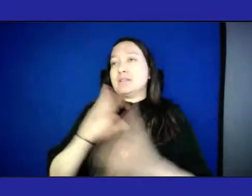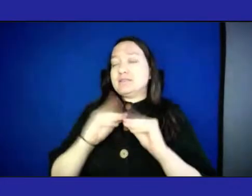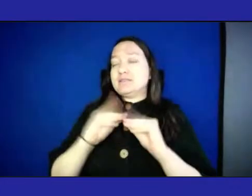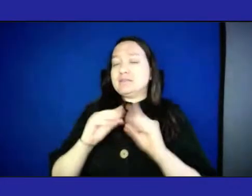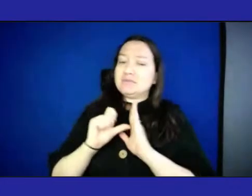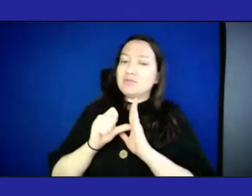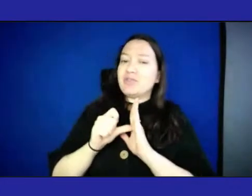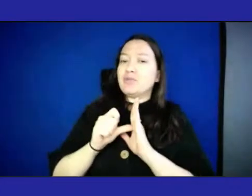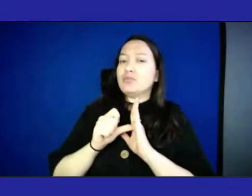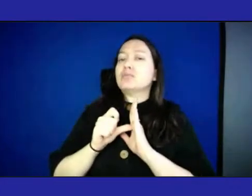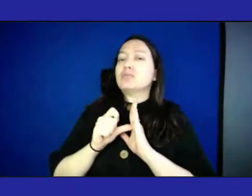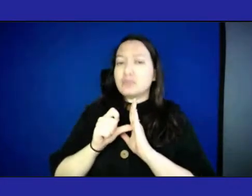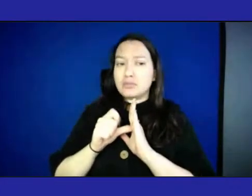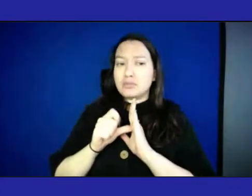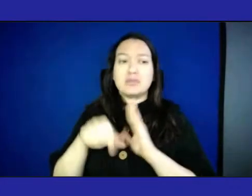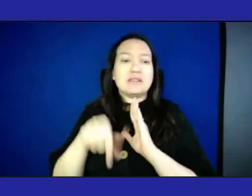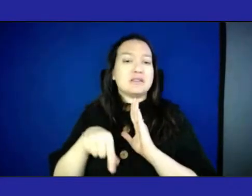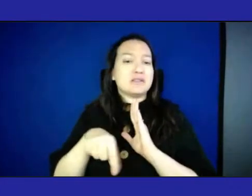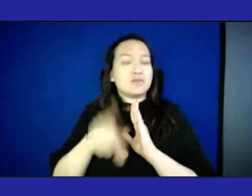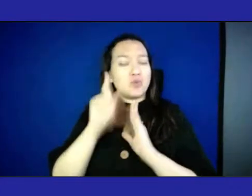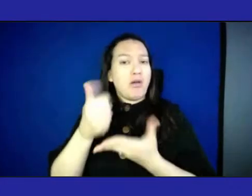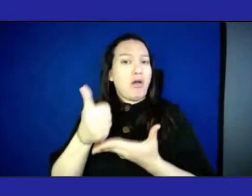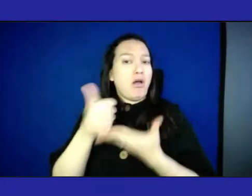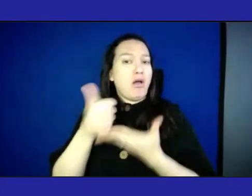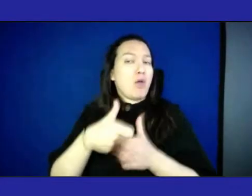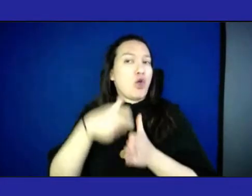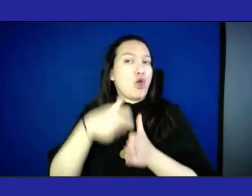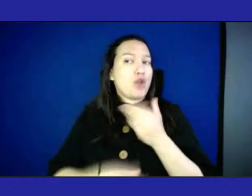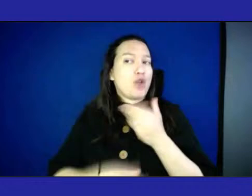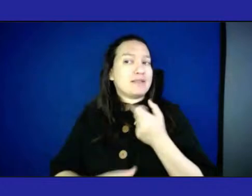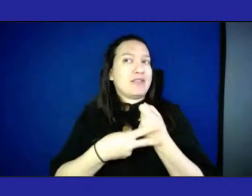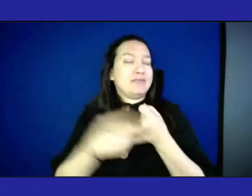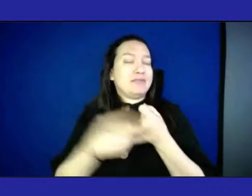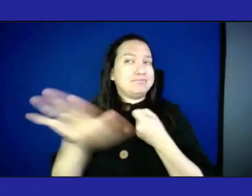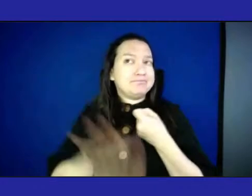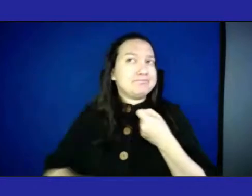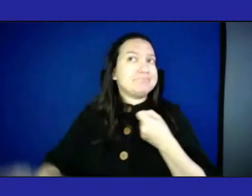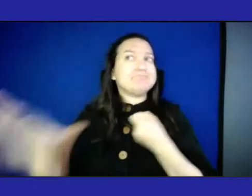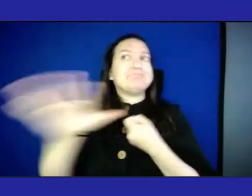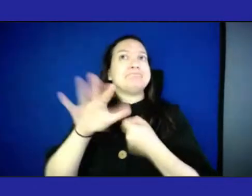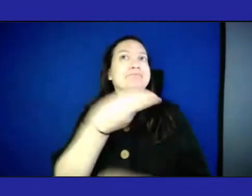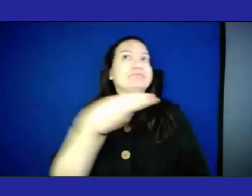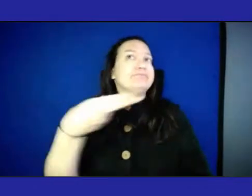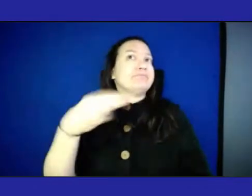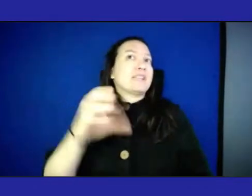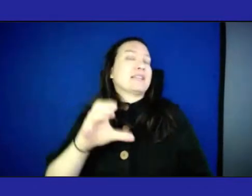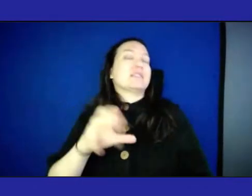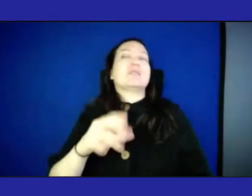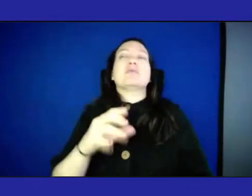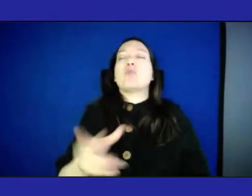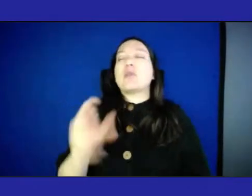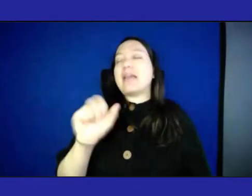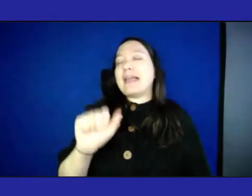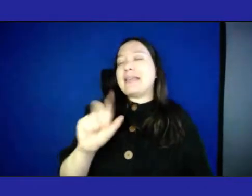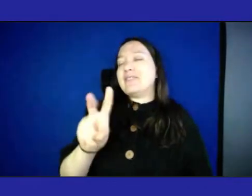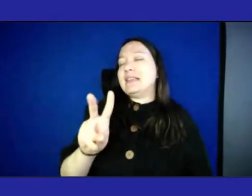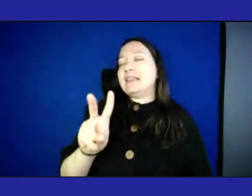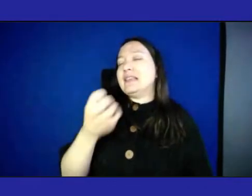that this will actually help us with cost savings across the entire enterprise. This is for audiovisual equipment